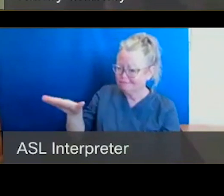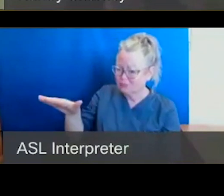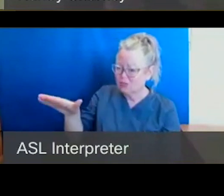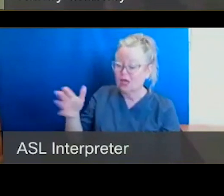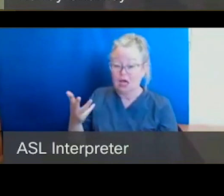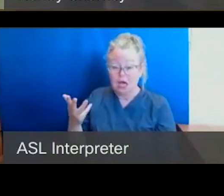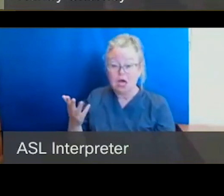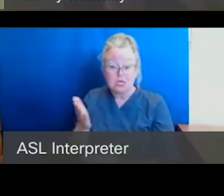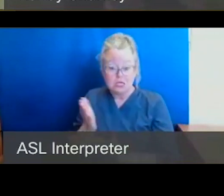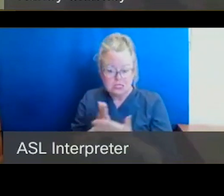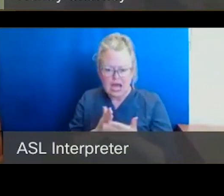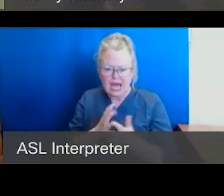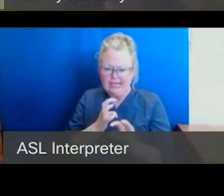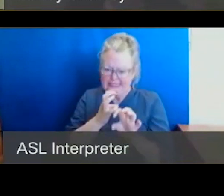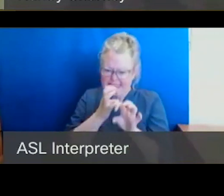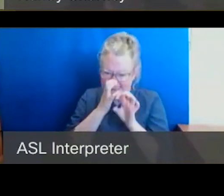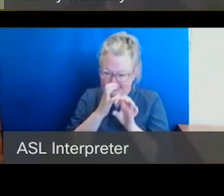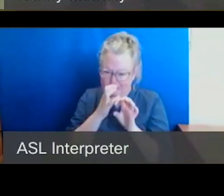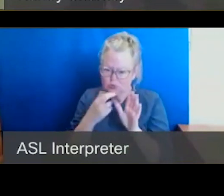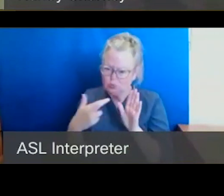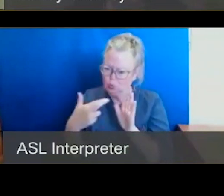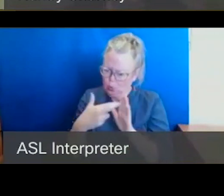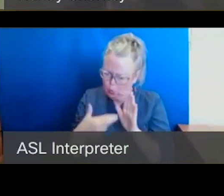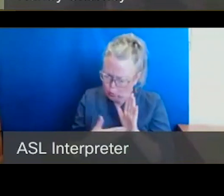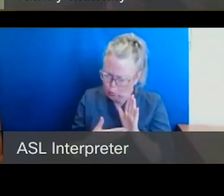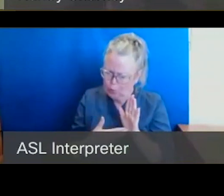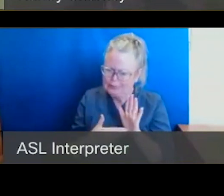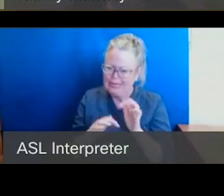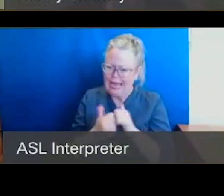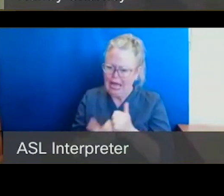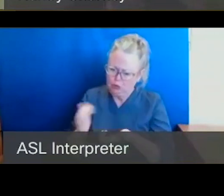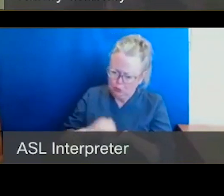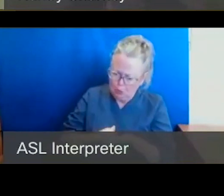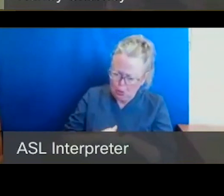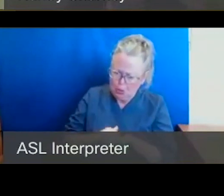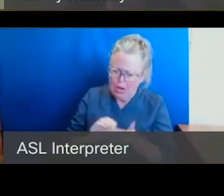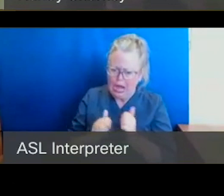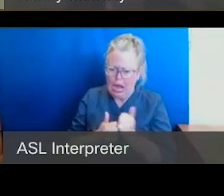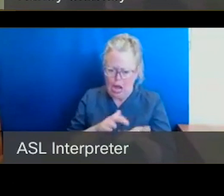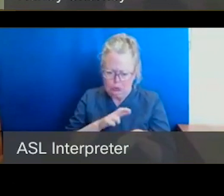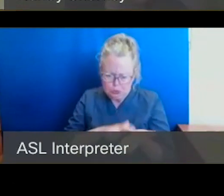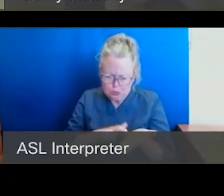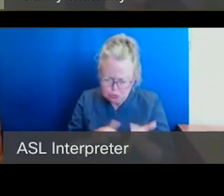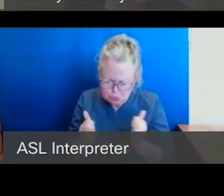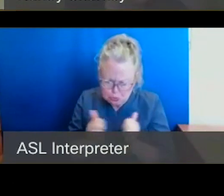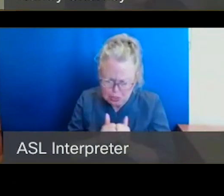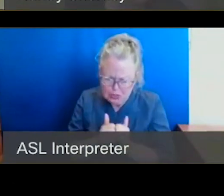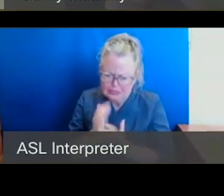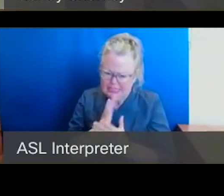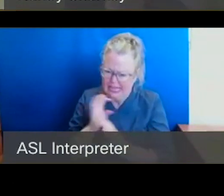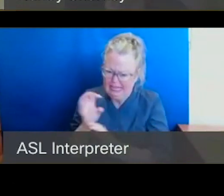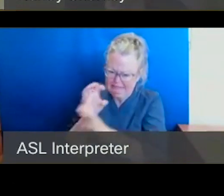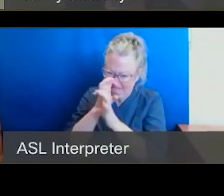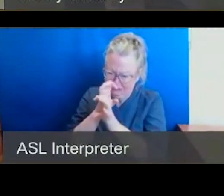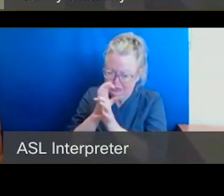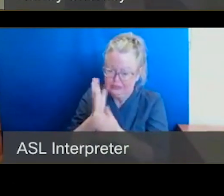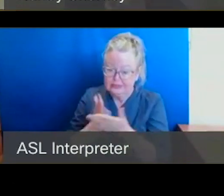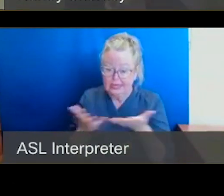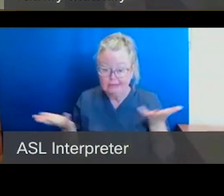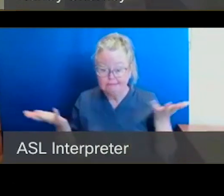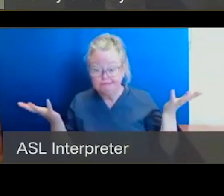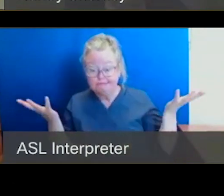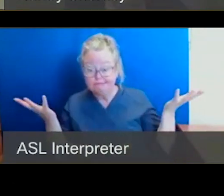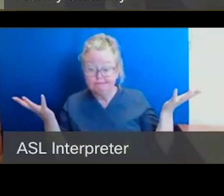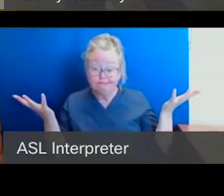specific protocols for reaching out to try to do research with them, as Alan alluded to. Some of them, it'll be an